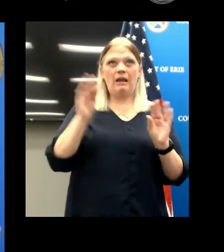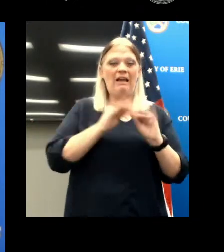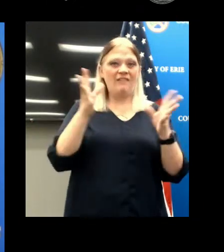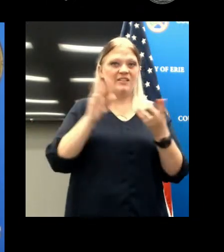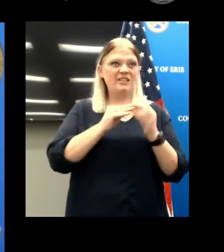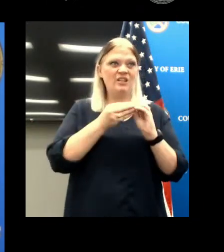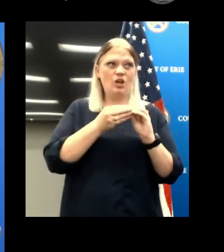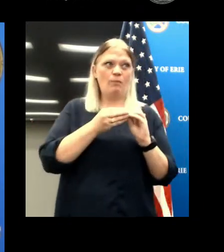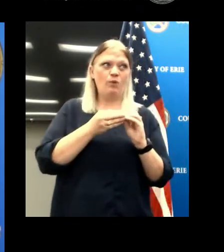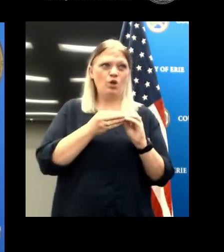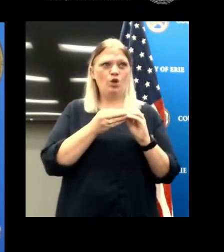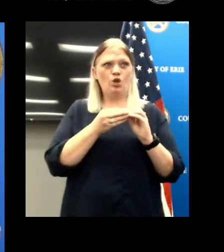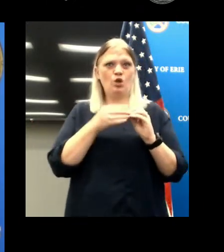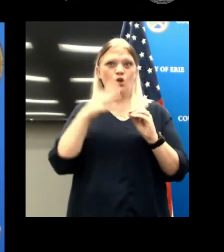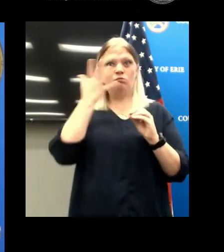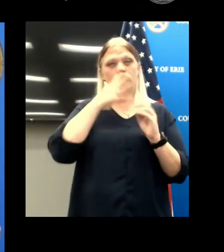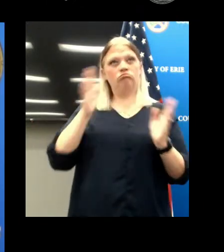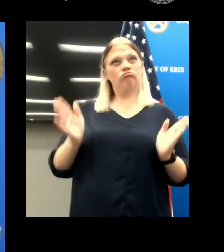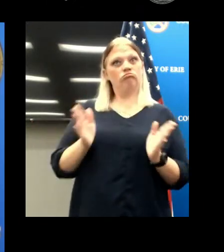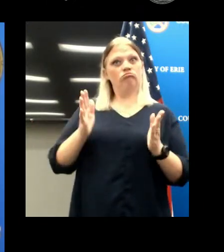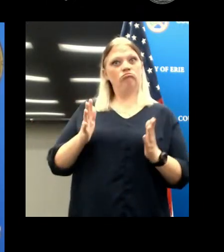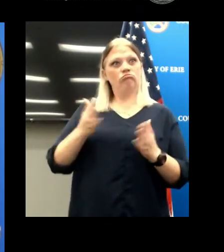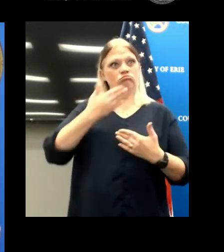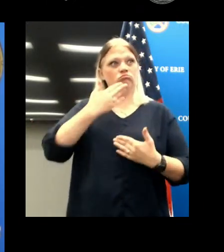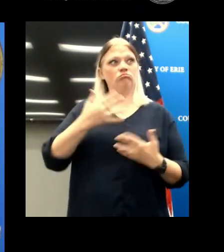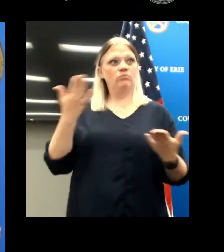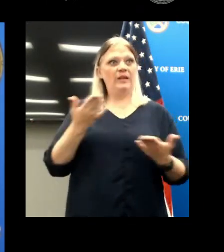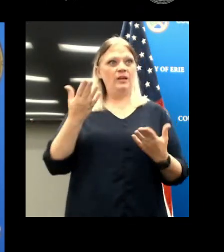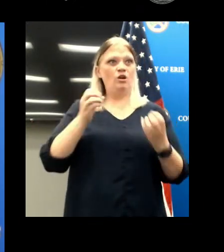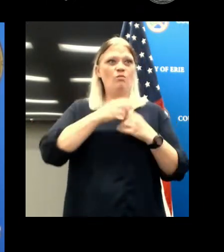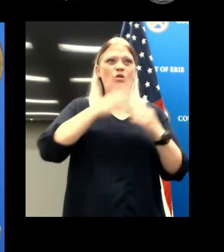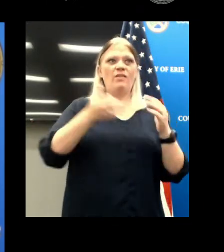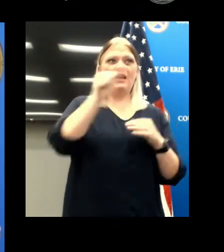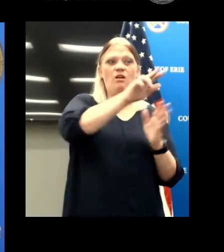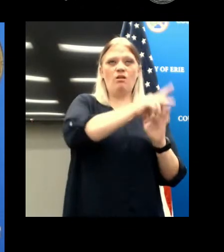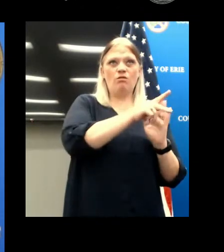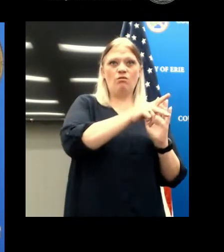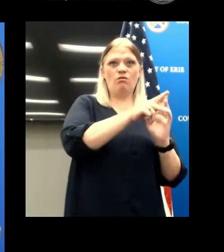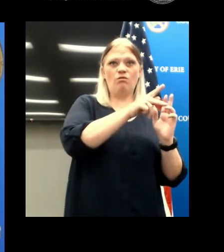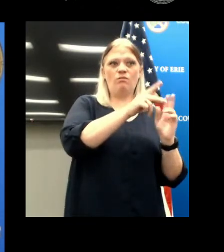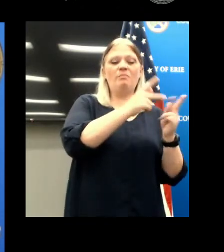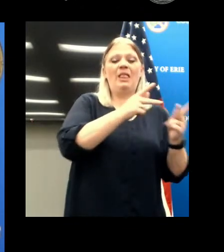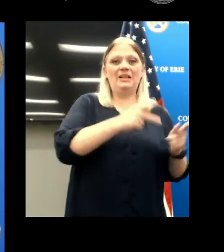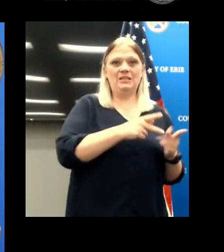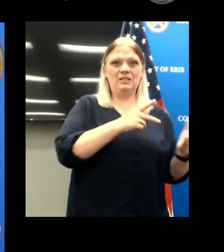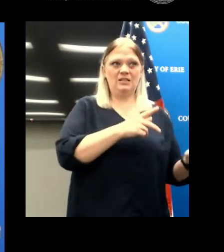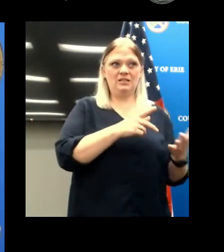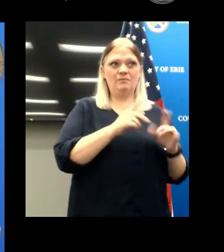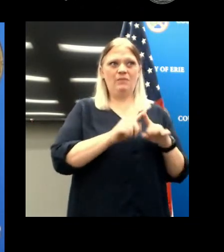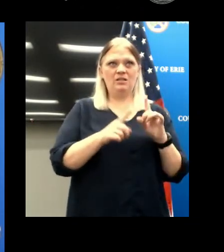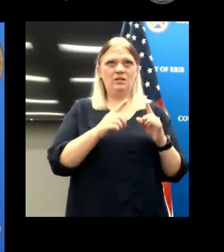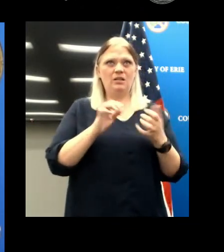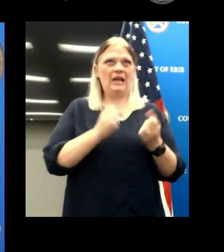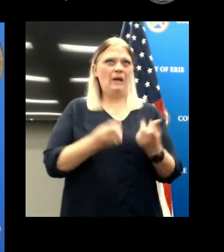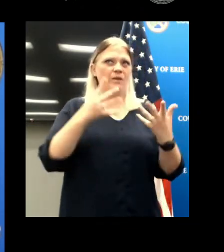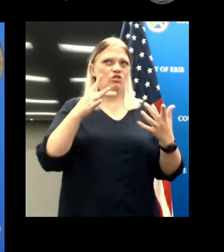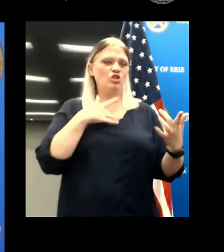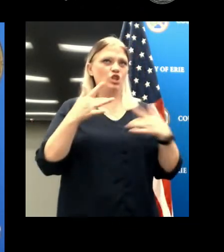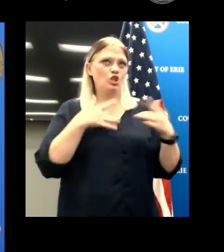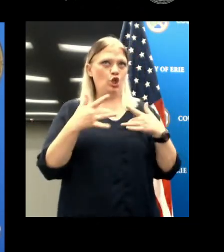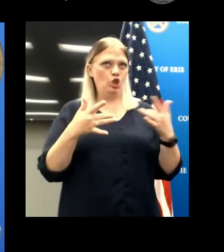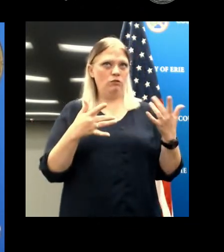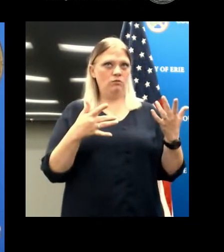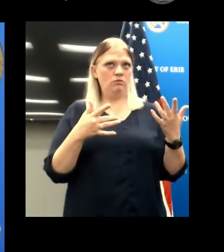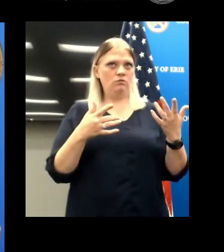numbers are looking encouraging here, more so than other places in the country, even other places in the state. But how much concern is there, given the